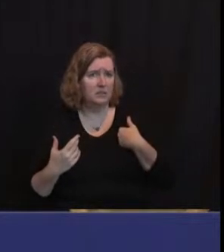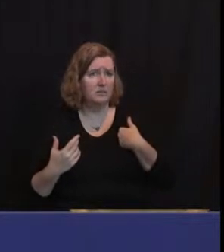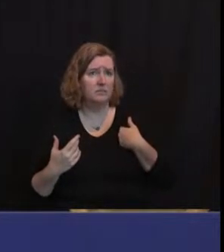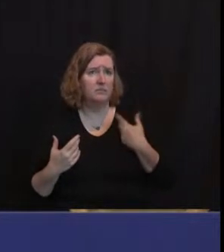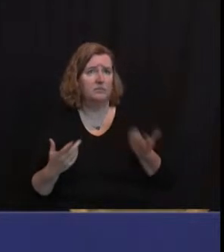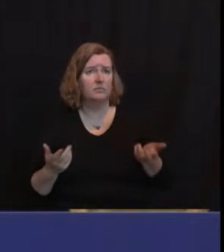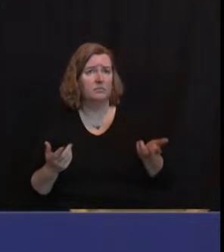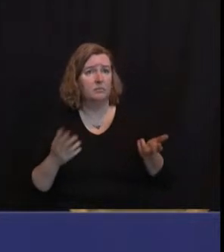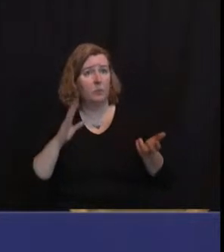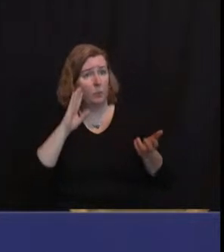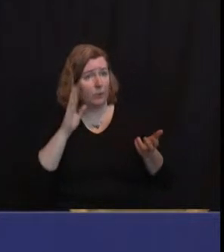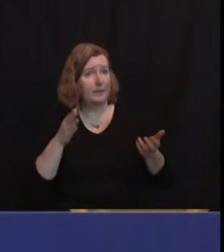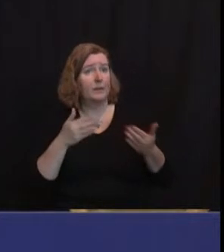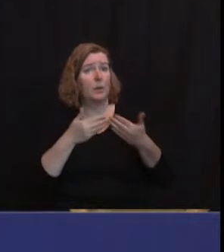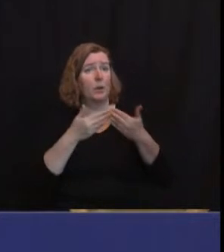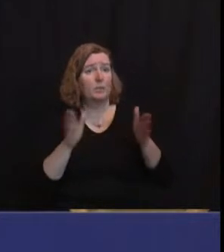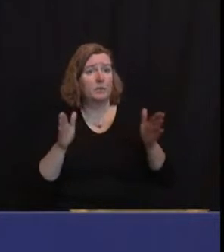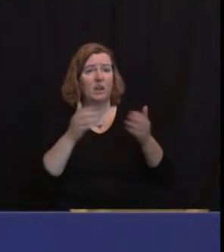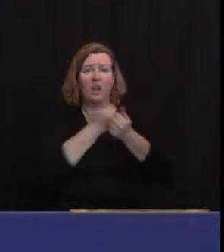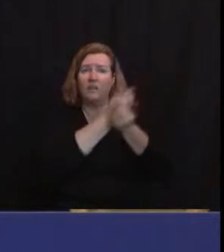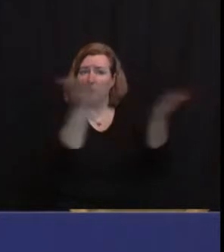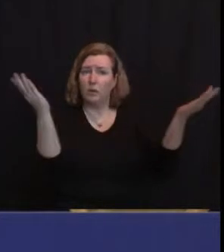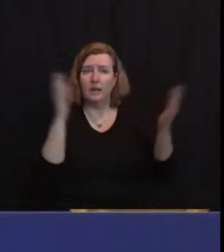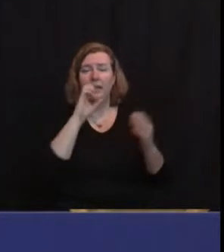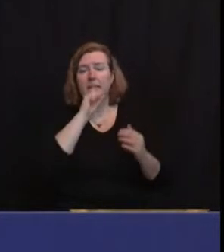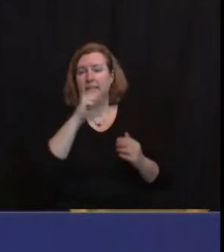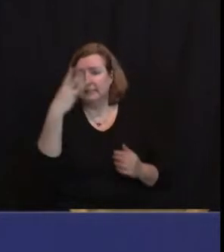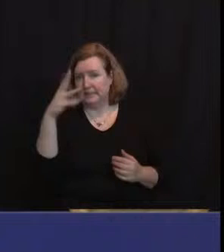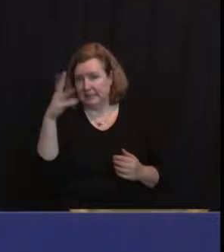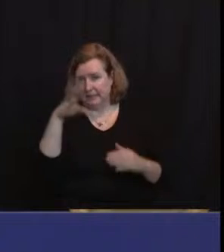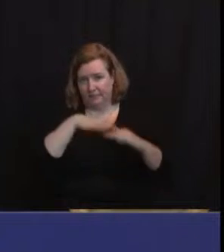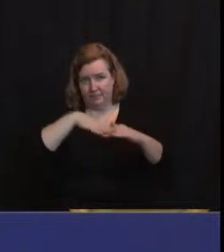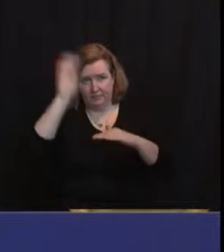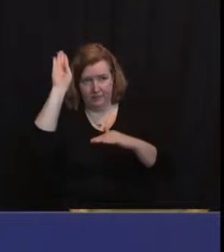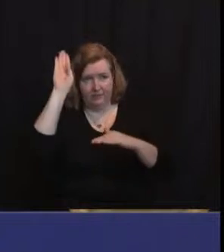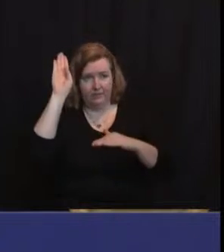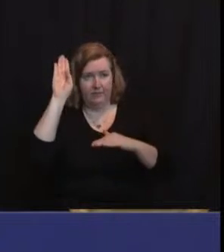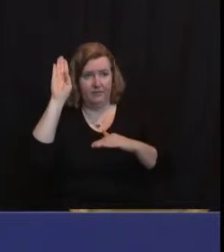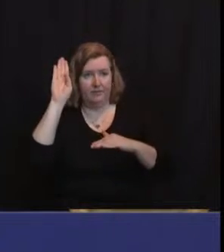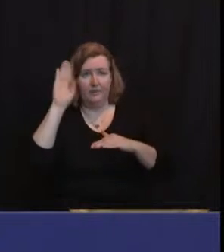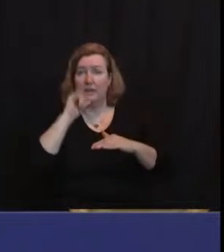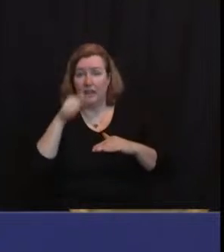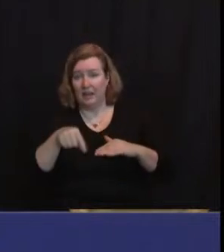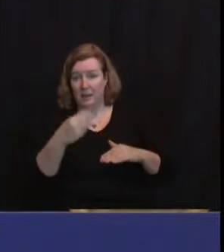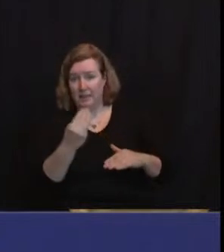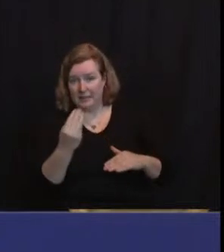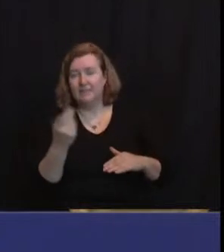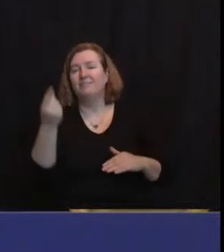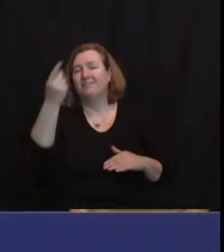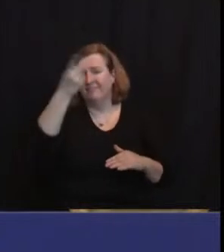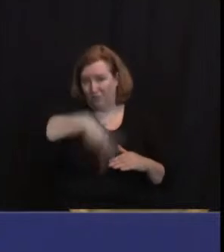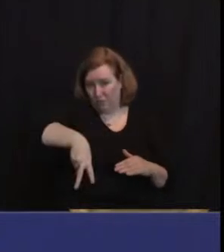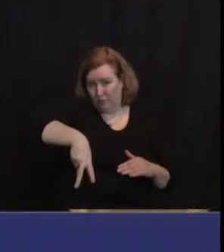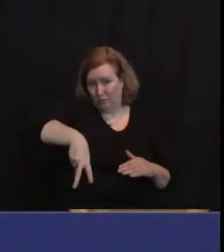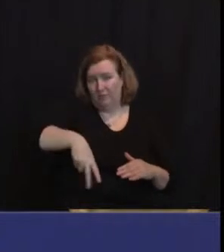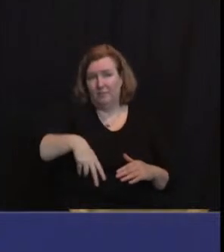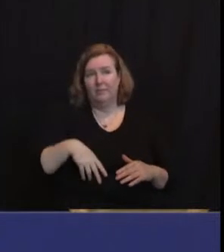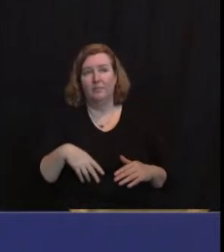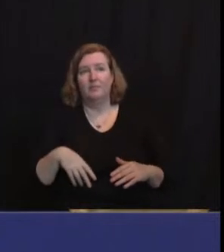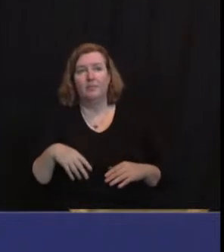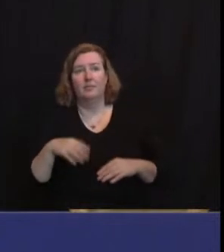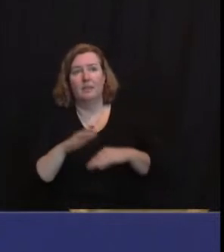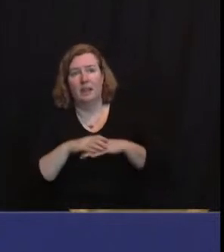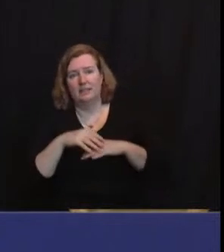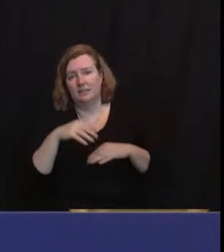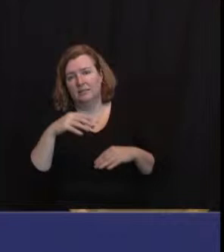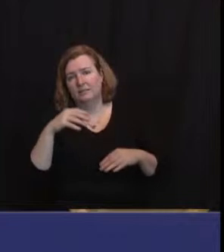open up again to everybody 16 and up a week from Monday. And again, remember, our objective is to get